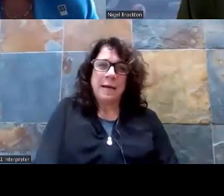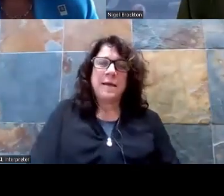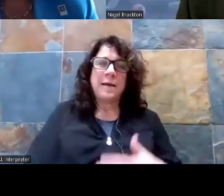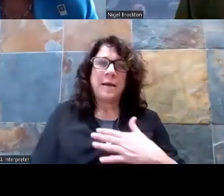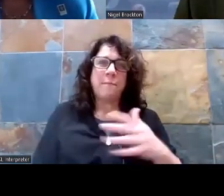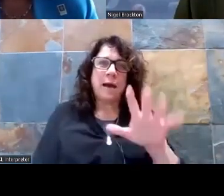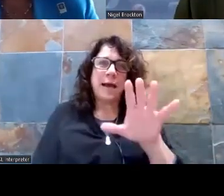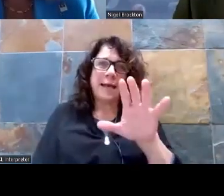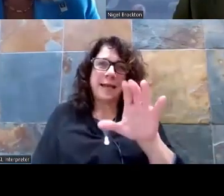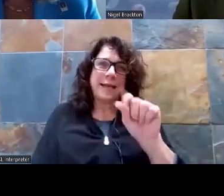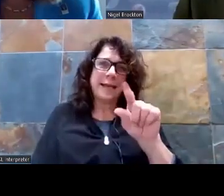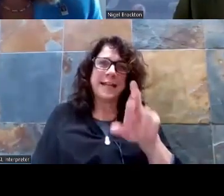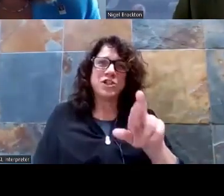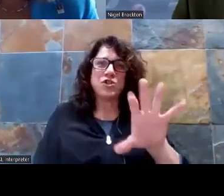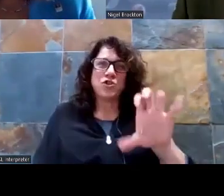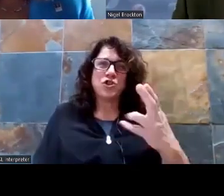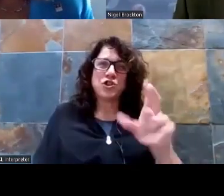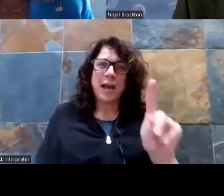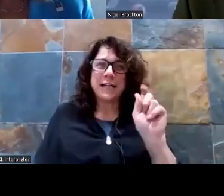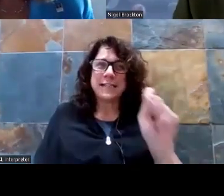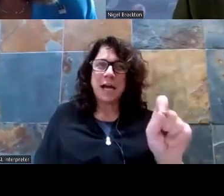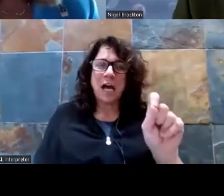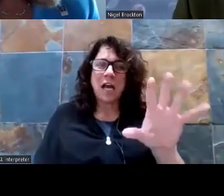mycancercheck.com. Can you say it again, Dr. Brockton?